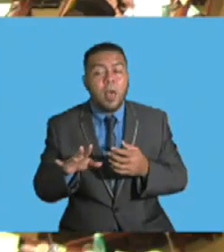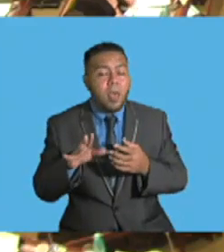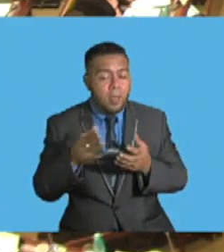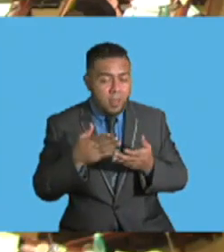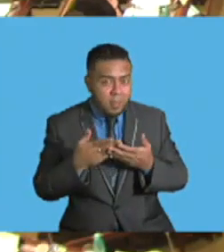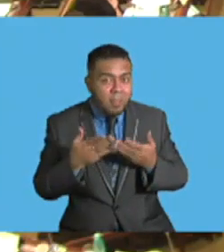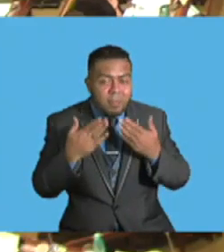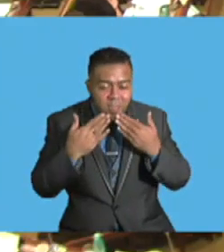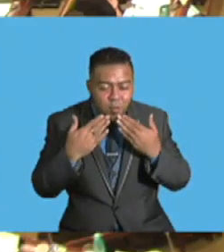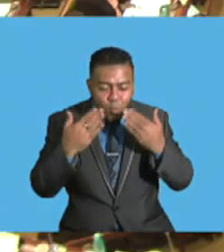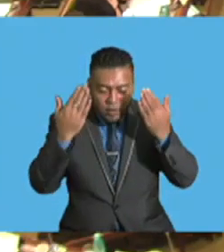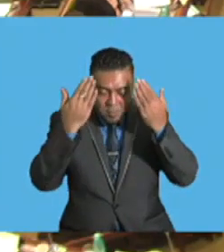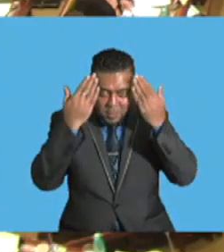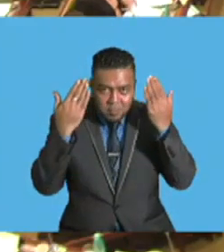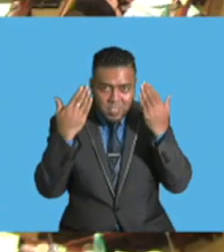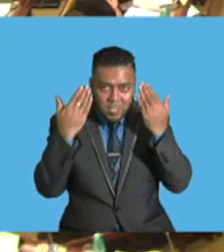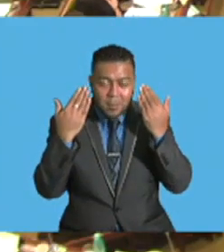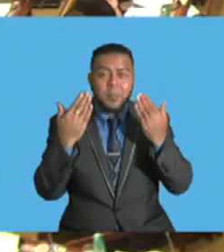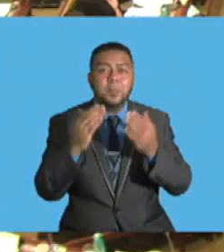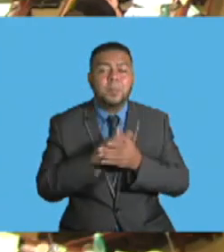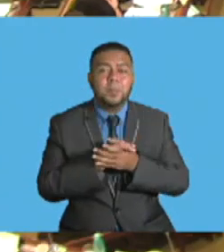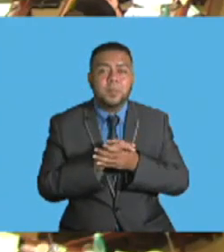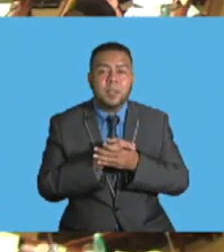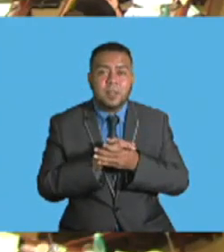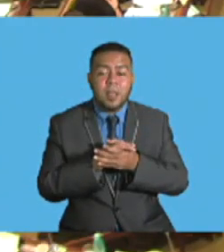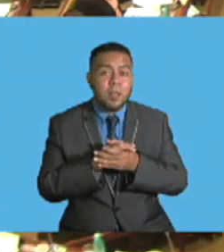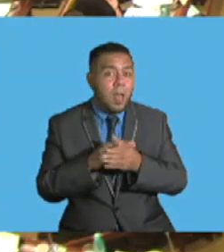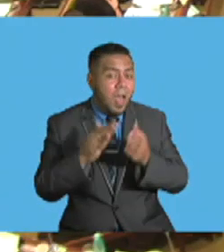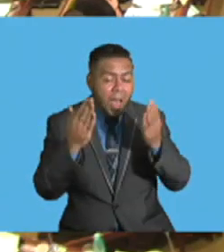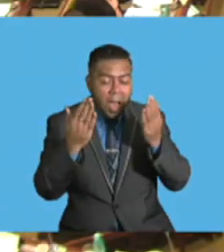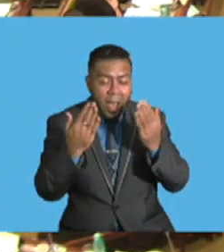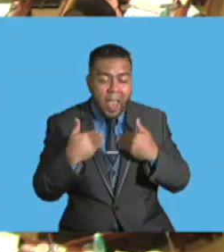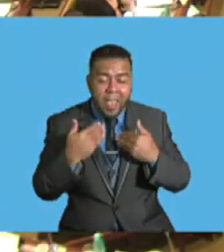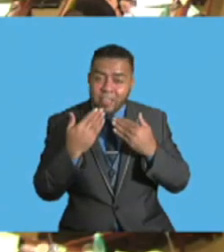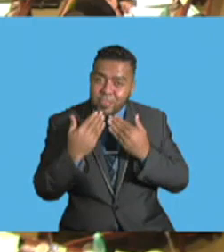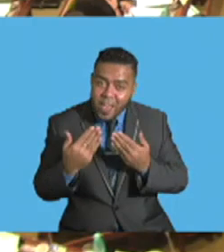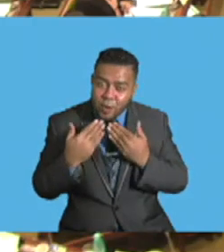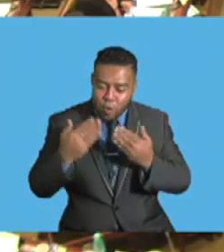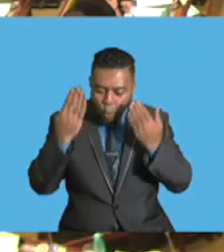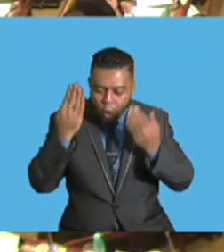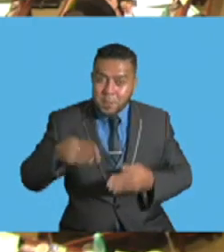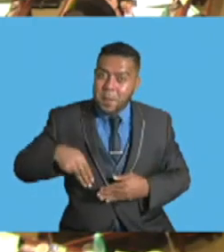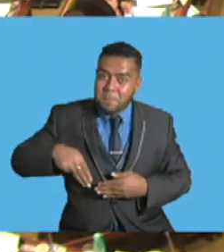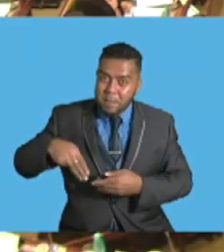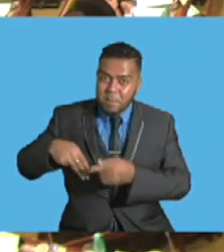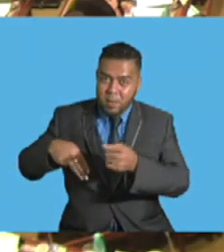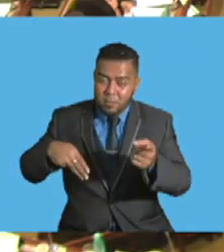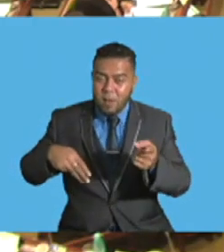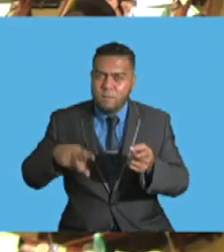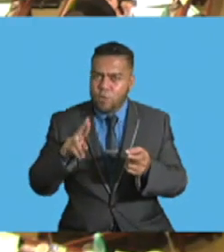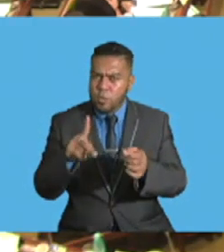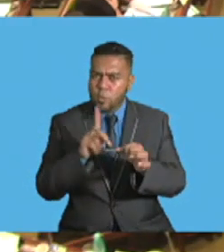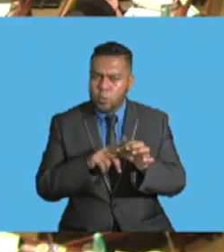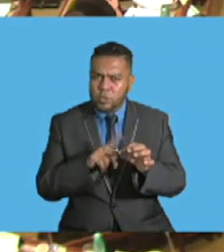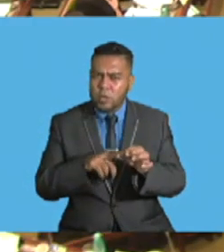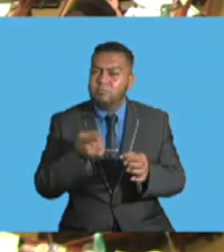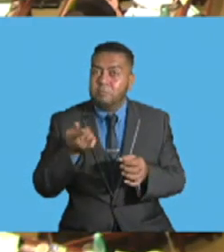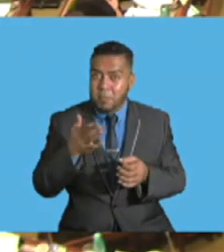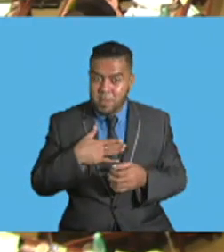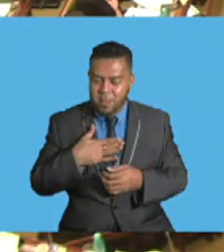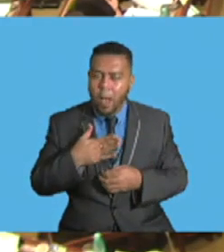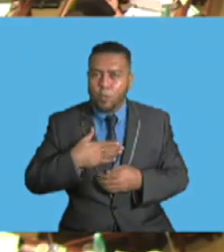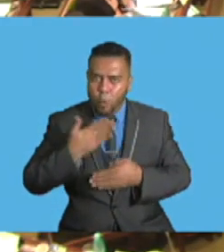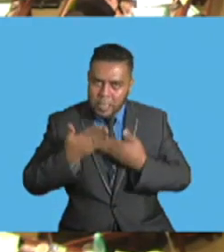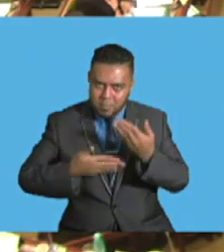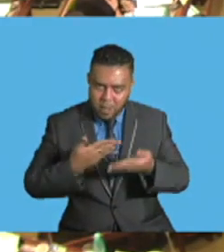Thank you, Honorable Speaker. I thank the Honorable Member for the question. To explain how